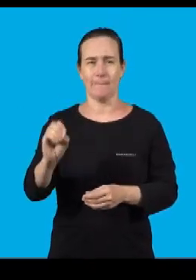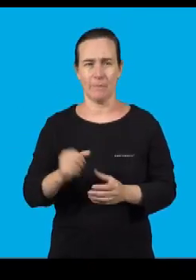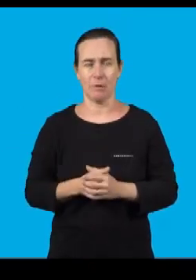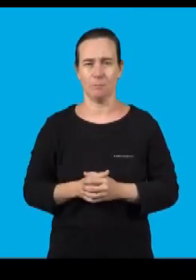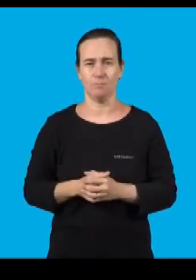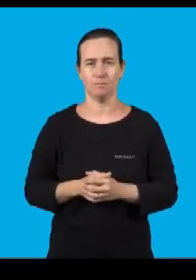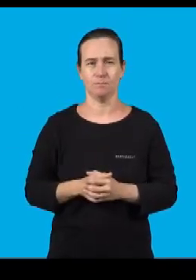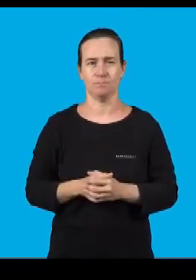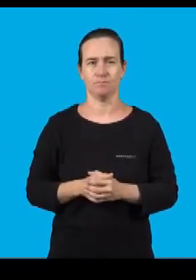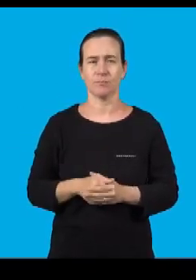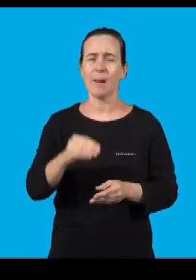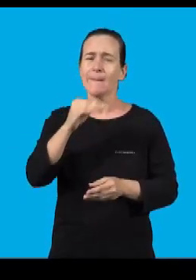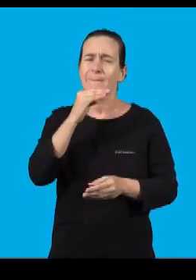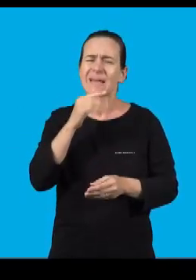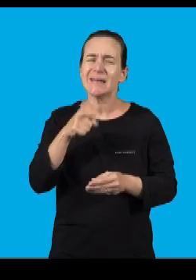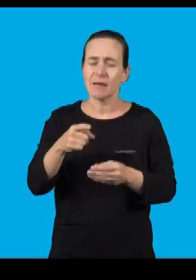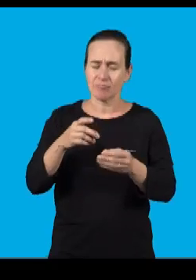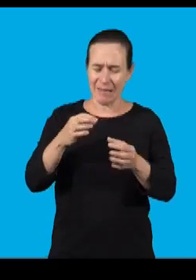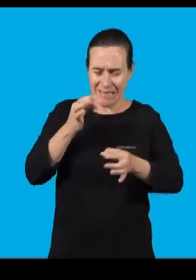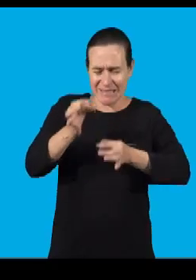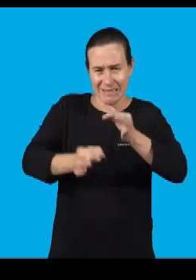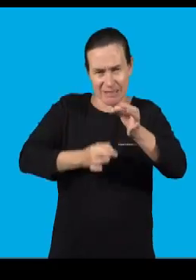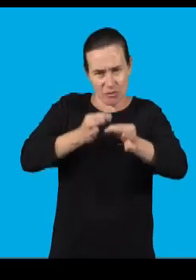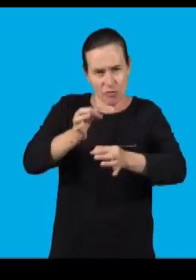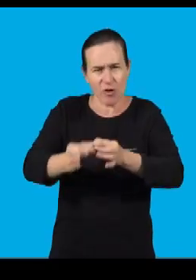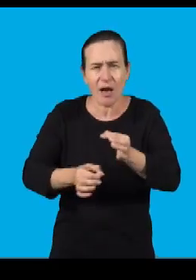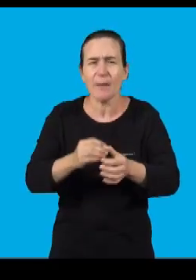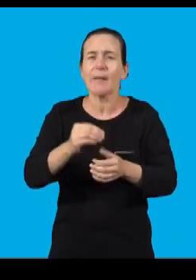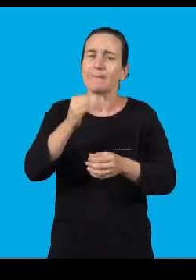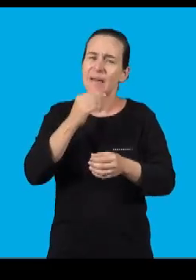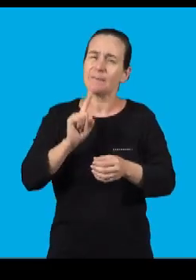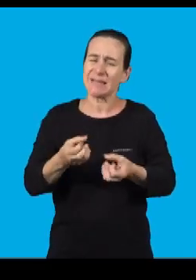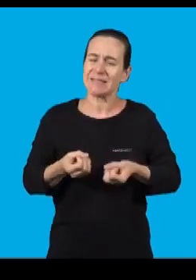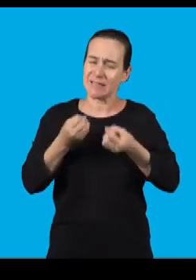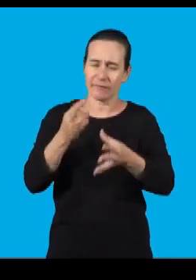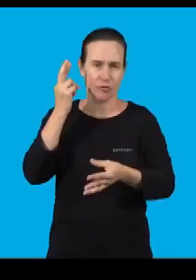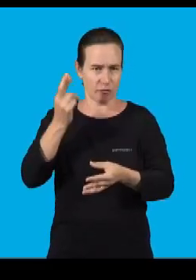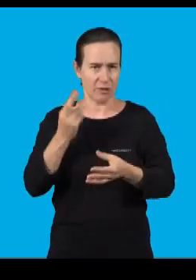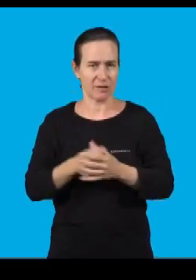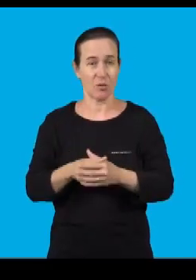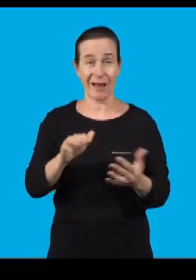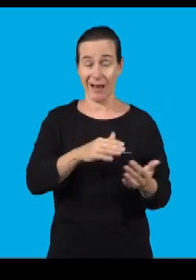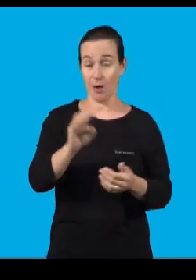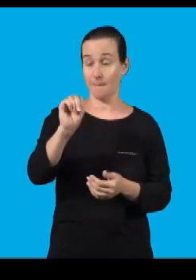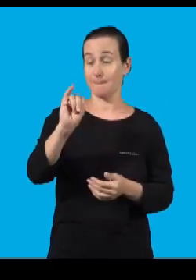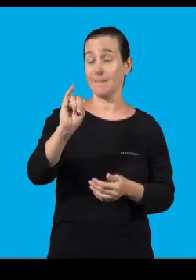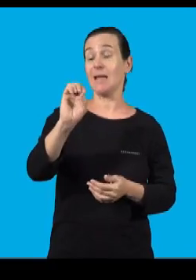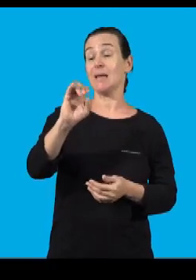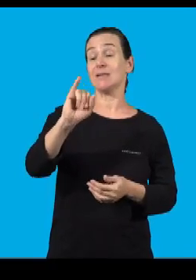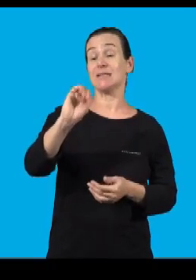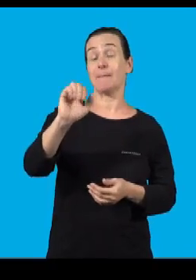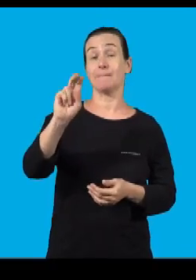describe, which means we want some detail, all right? You need to motivate with some detail how Msimangu displays